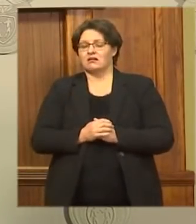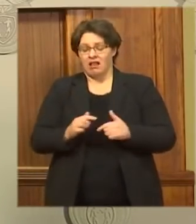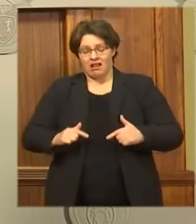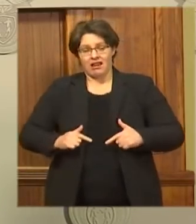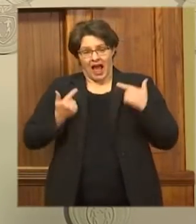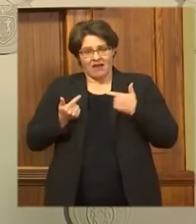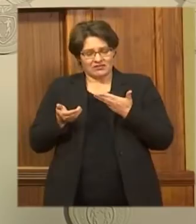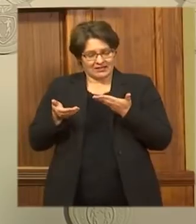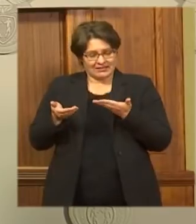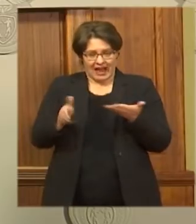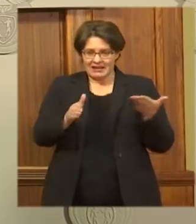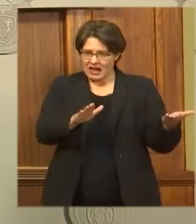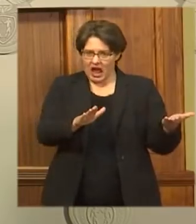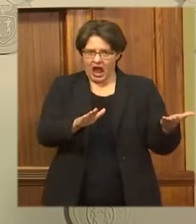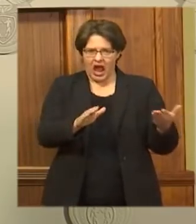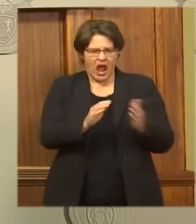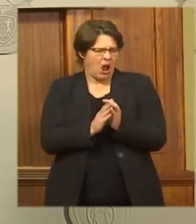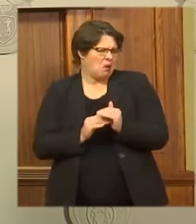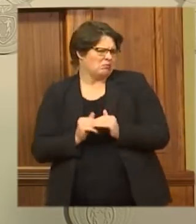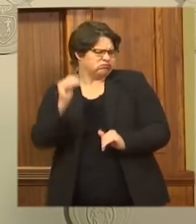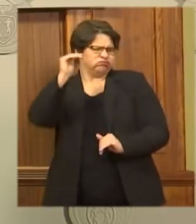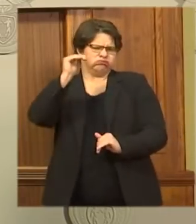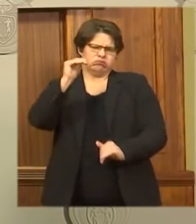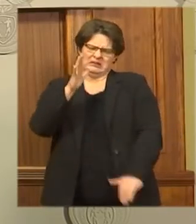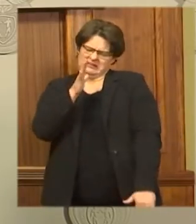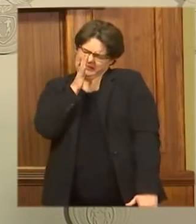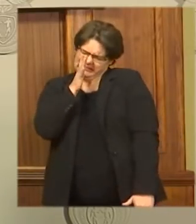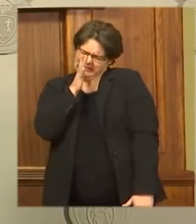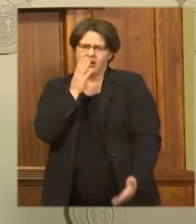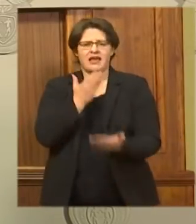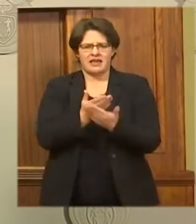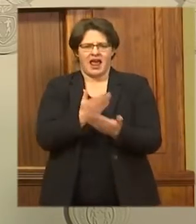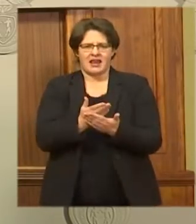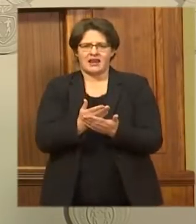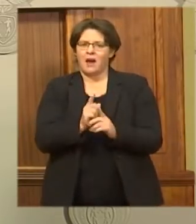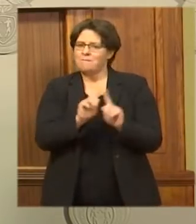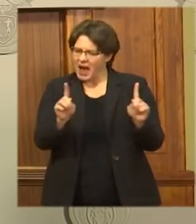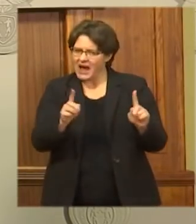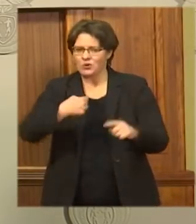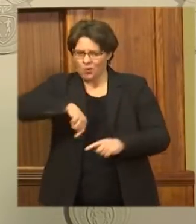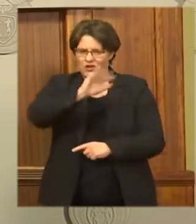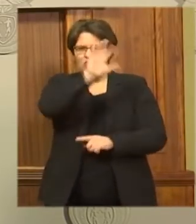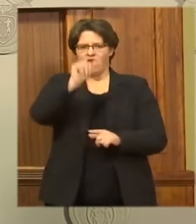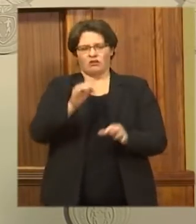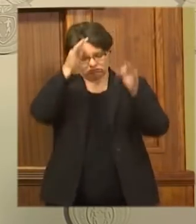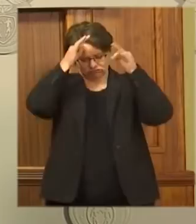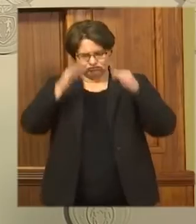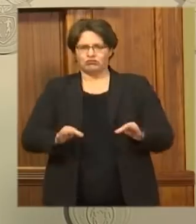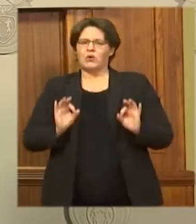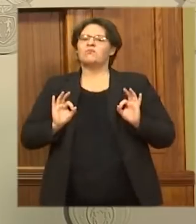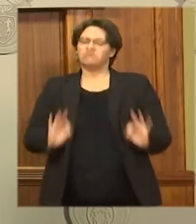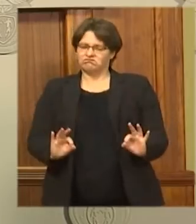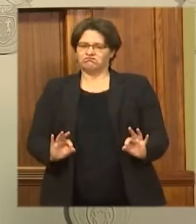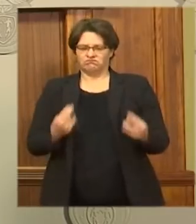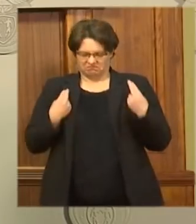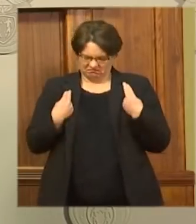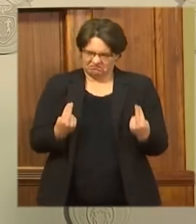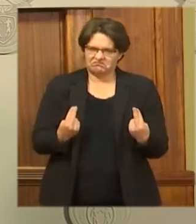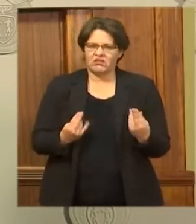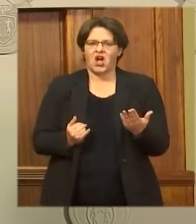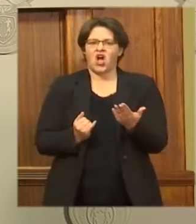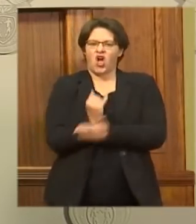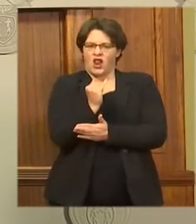human lives could have been far higher than that. We took a decisive decision